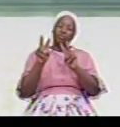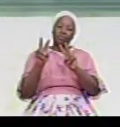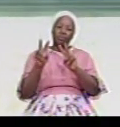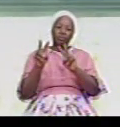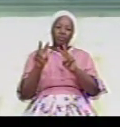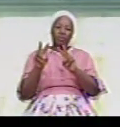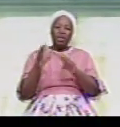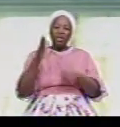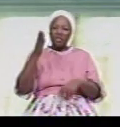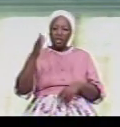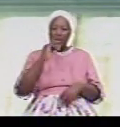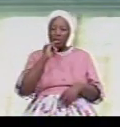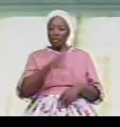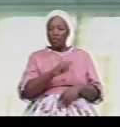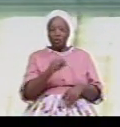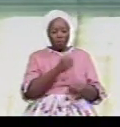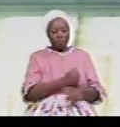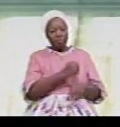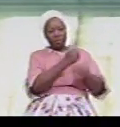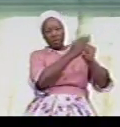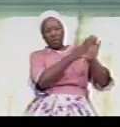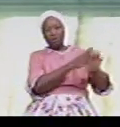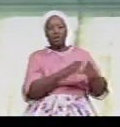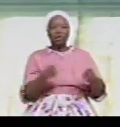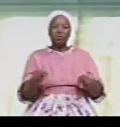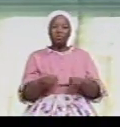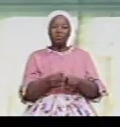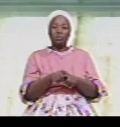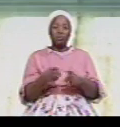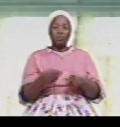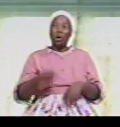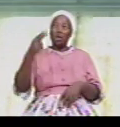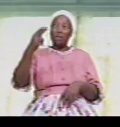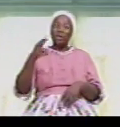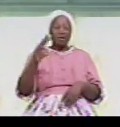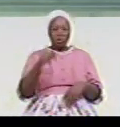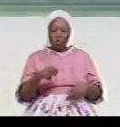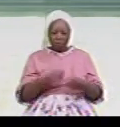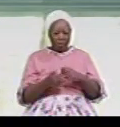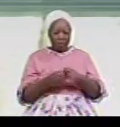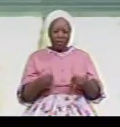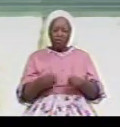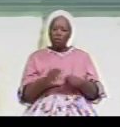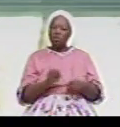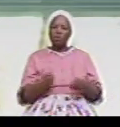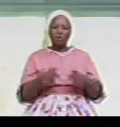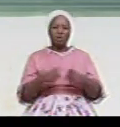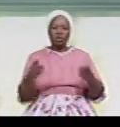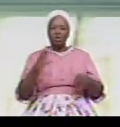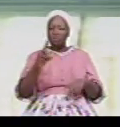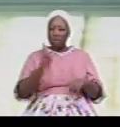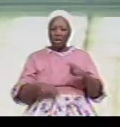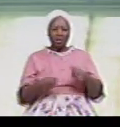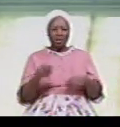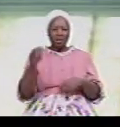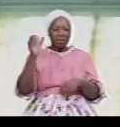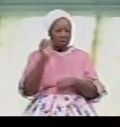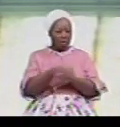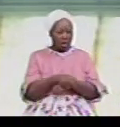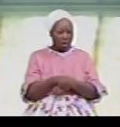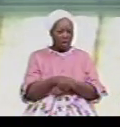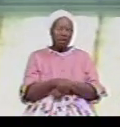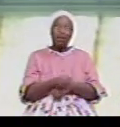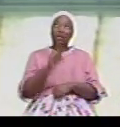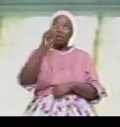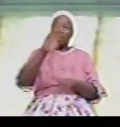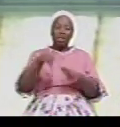no mountain too high. There is no challenge so great you cannot overcome. He giveth